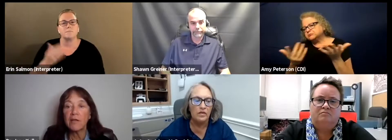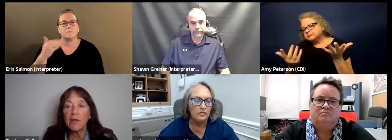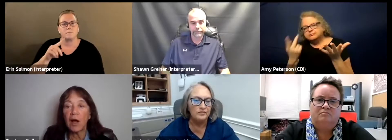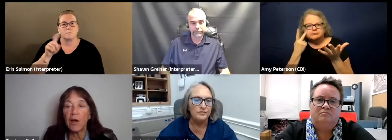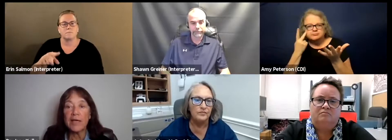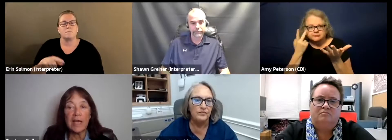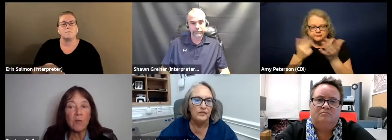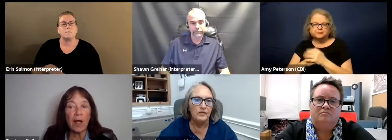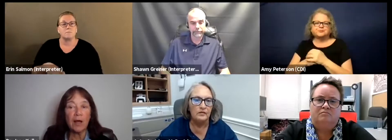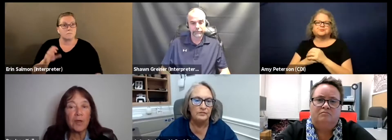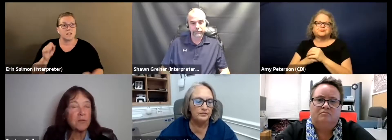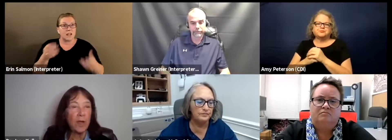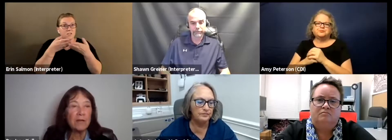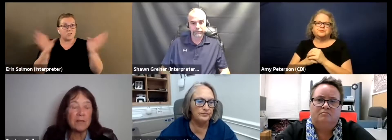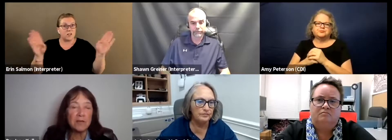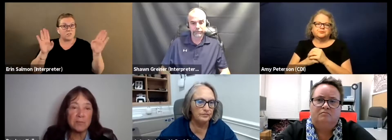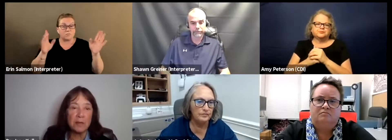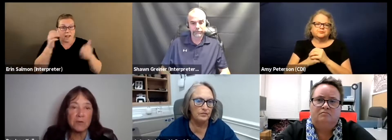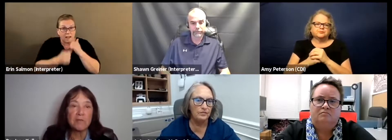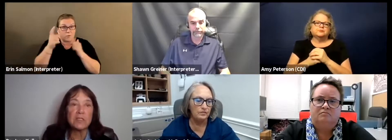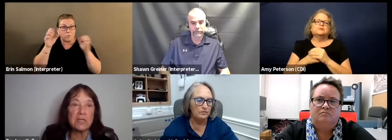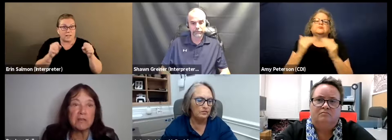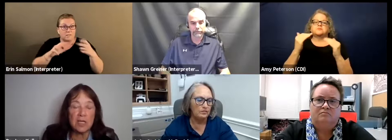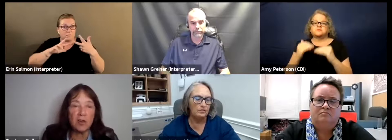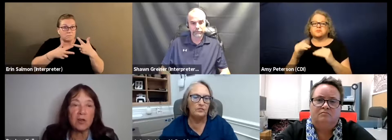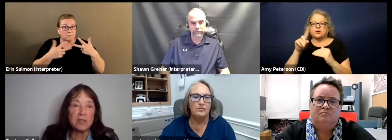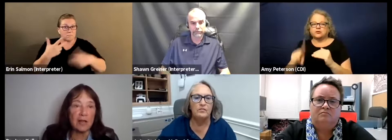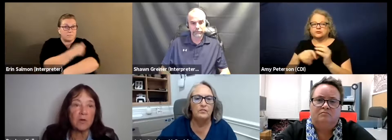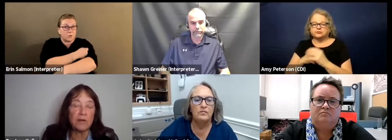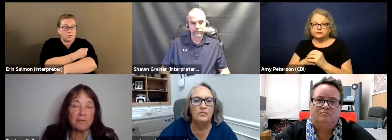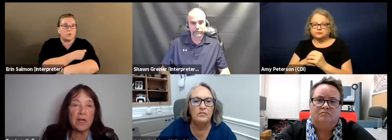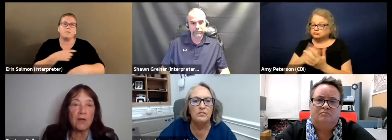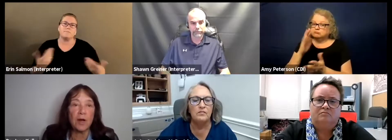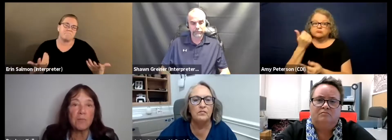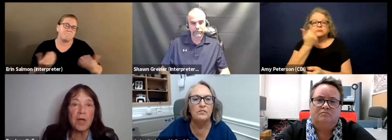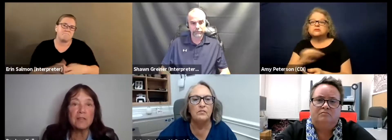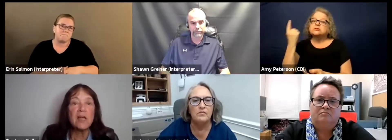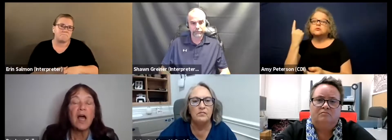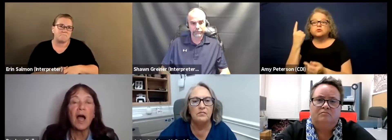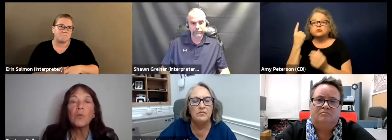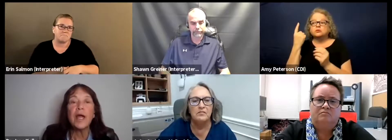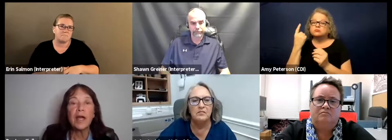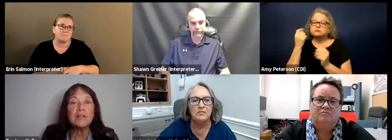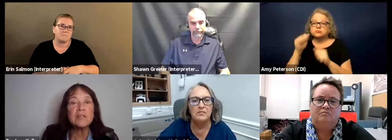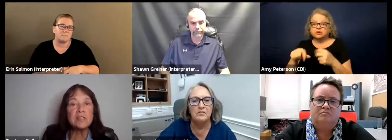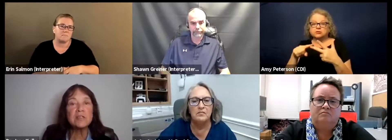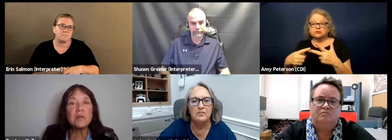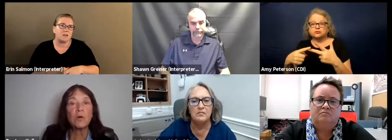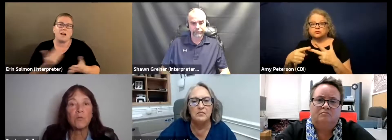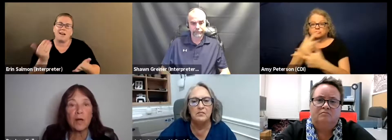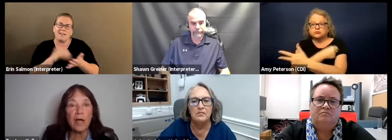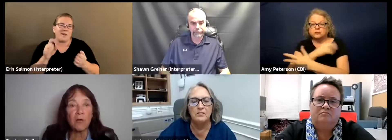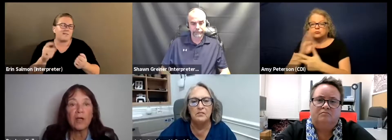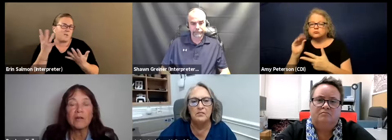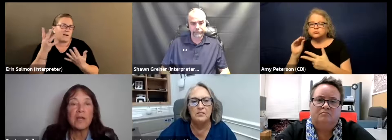And again, we have to wait until September 17th to hear exactly what FDA recommends. I would hate to see